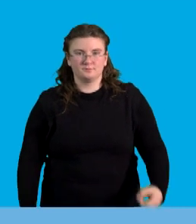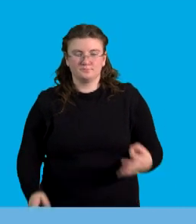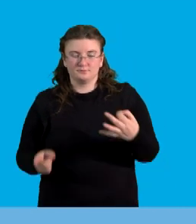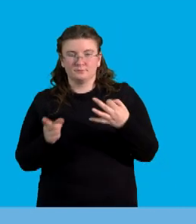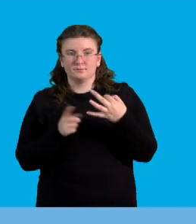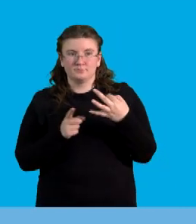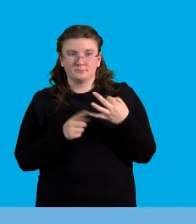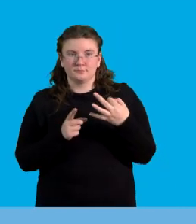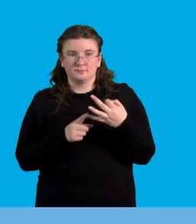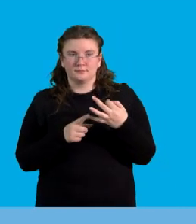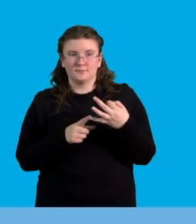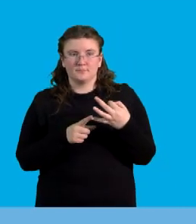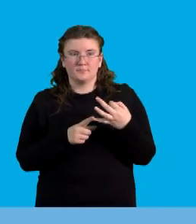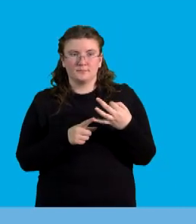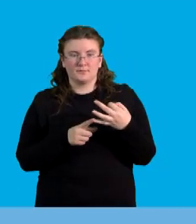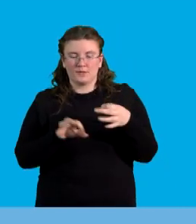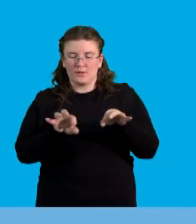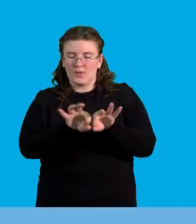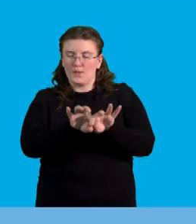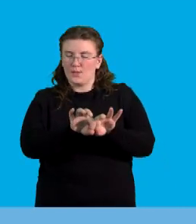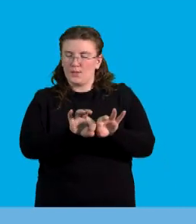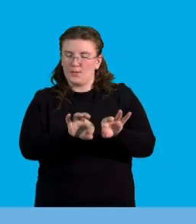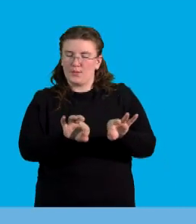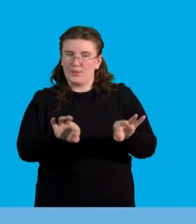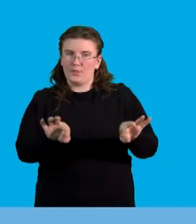number 3, we have the length of